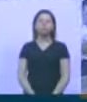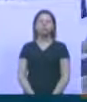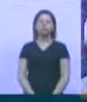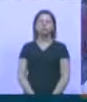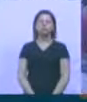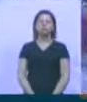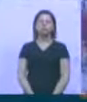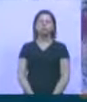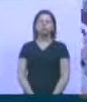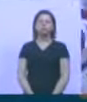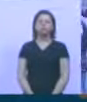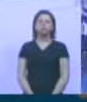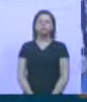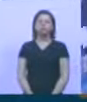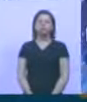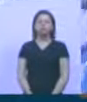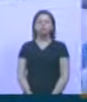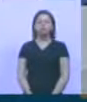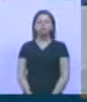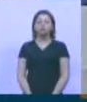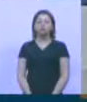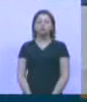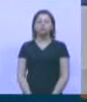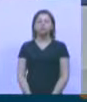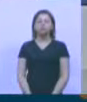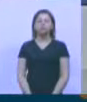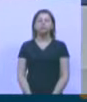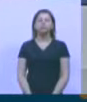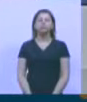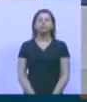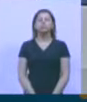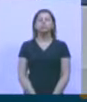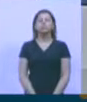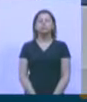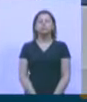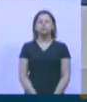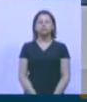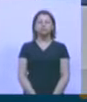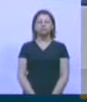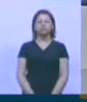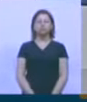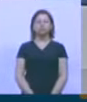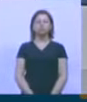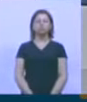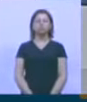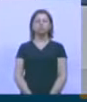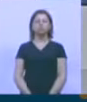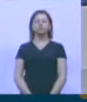The second emotional sickness is that of feelings of inferiority.